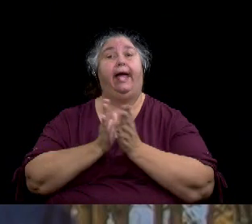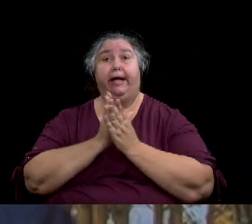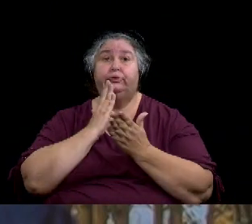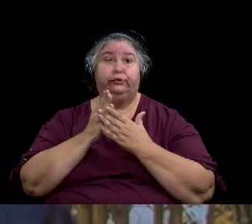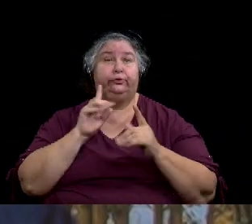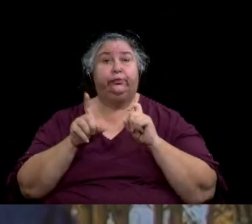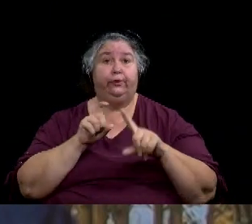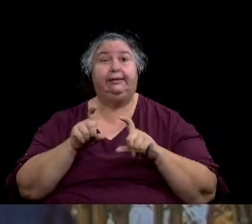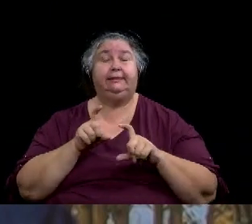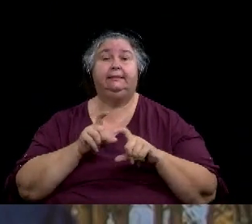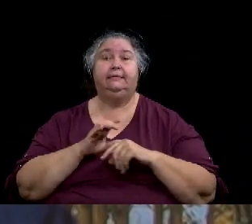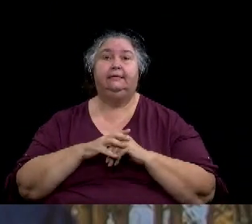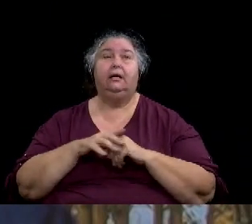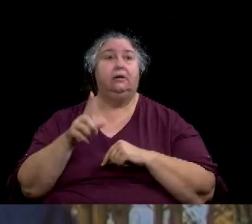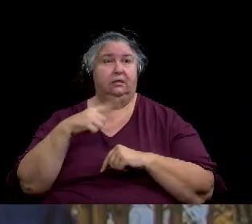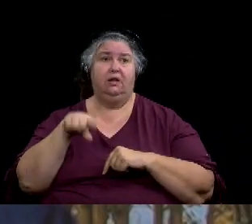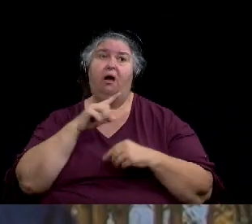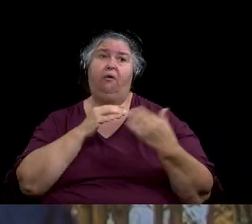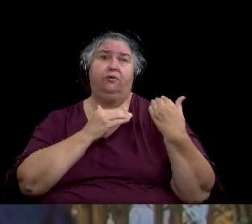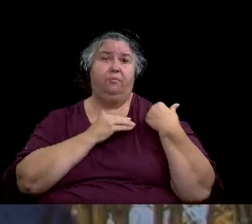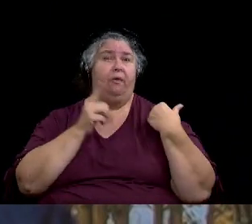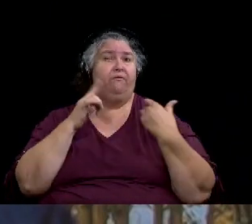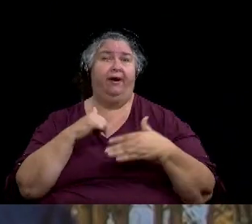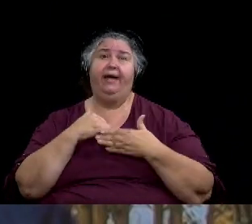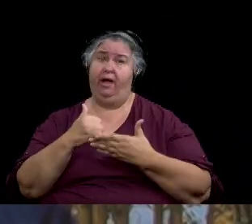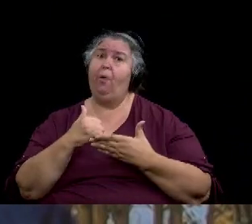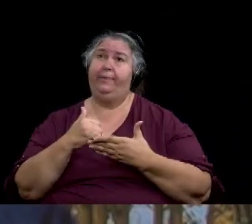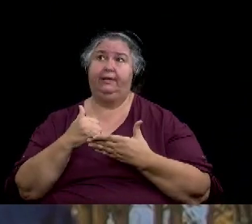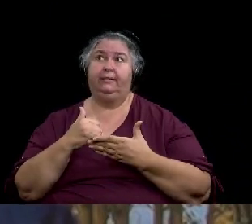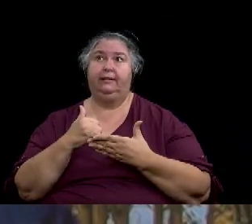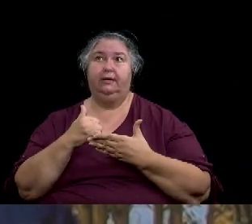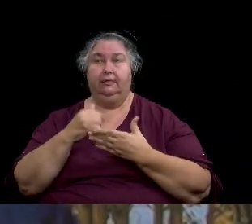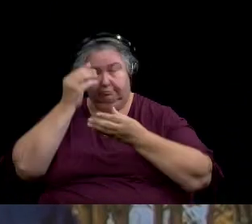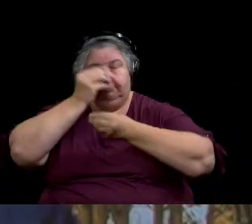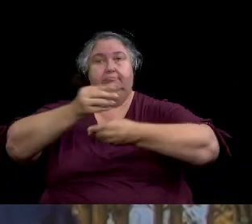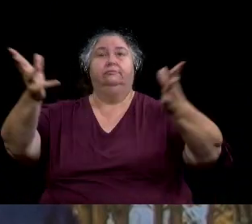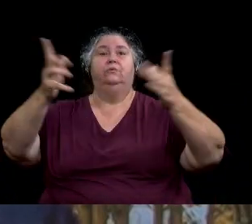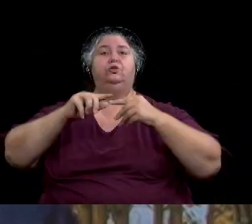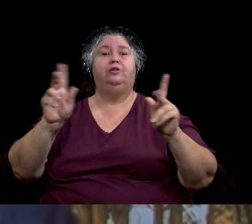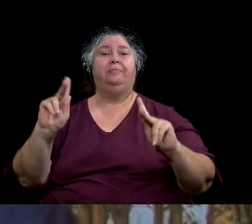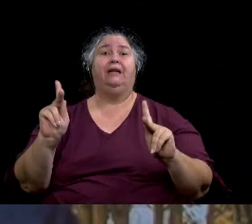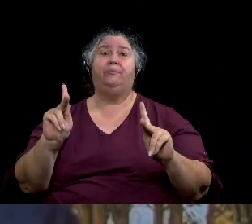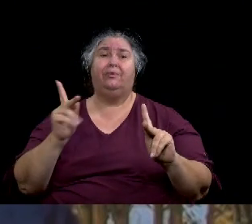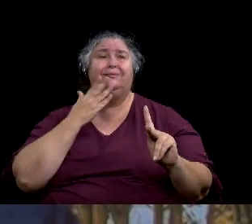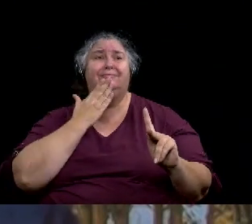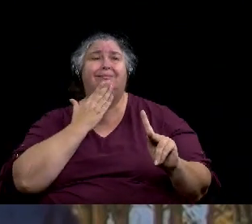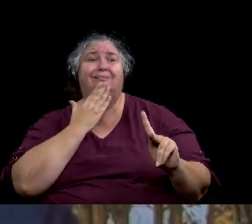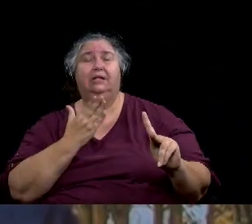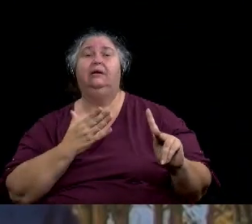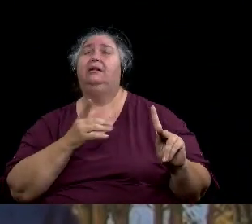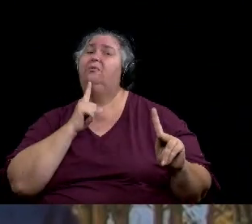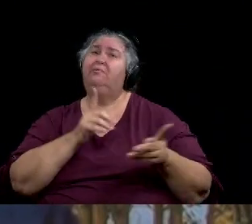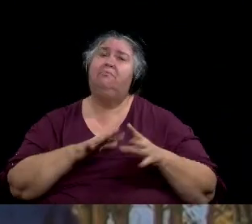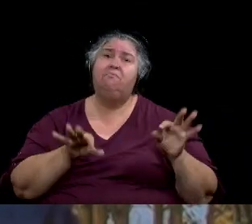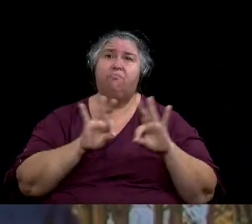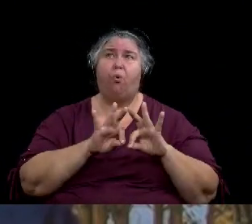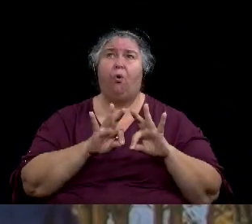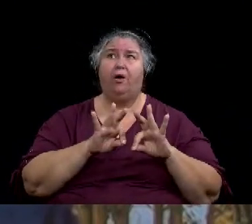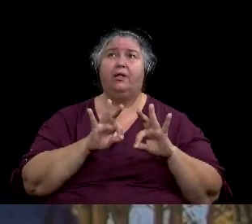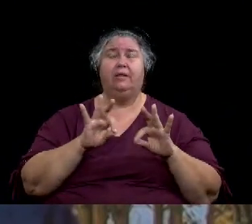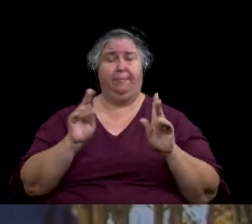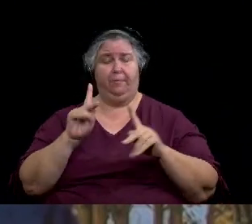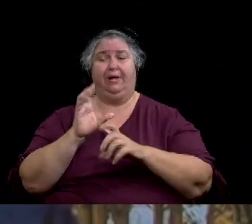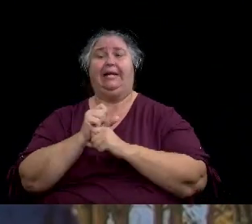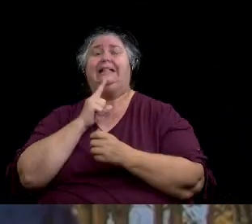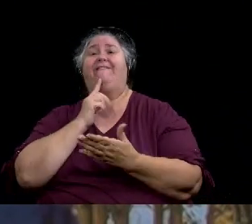questions. You all are responsible for helping to get this word out to our citizens. And it's just so important that they get the facts at